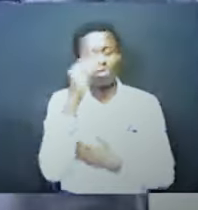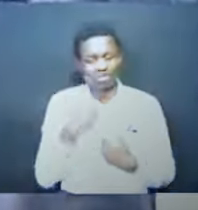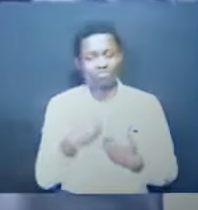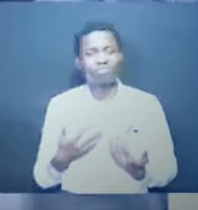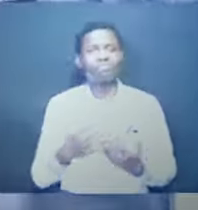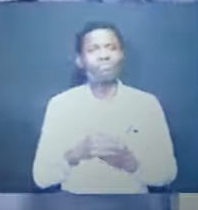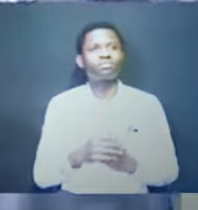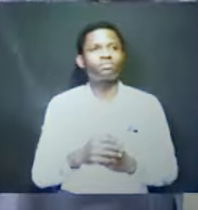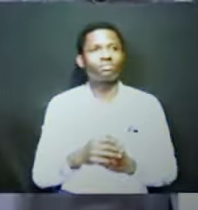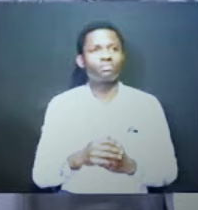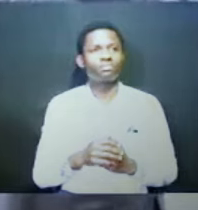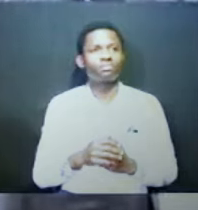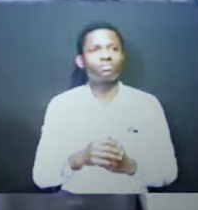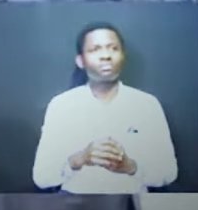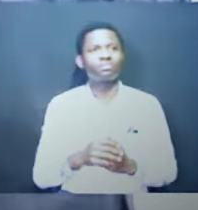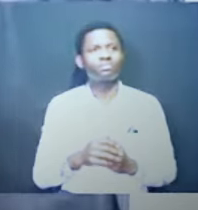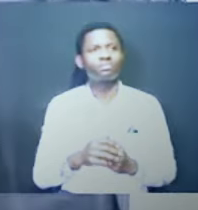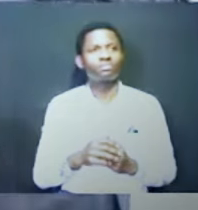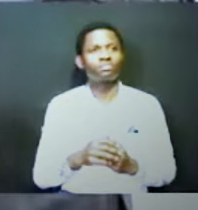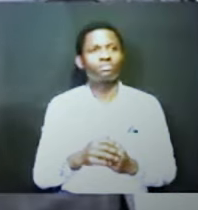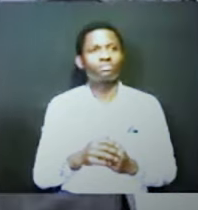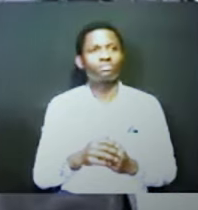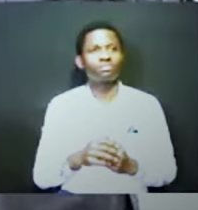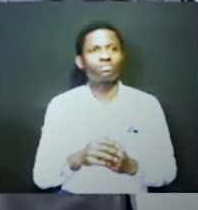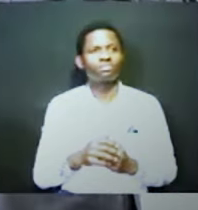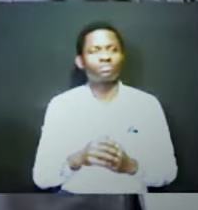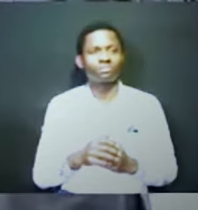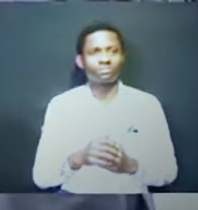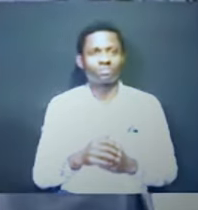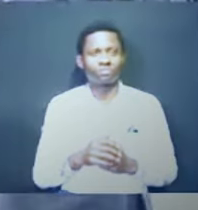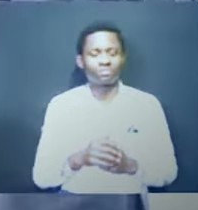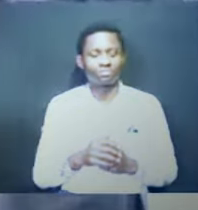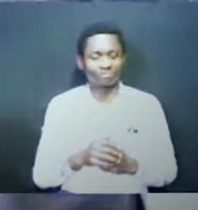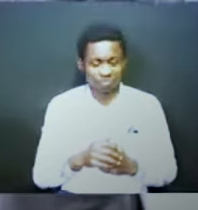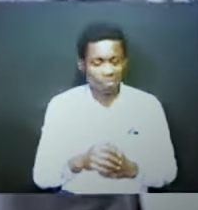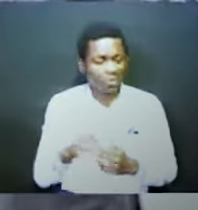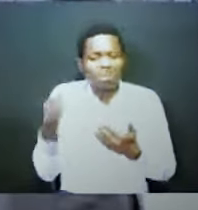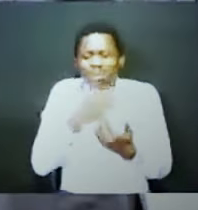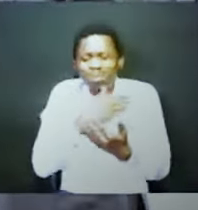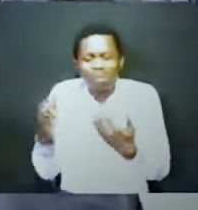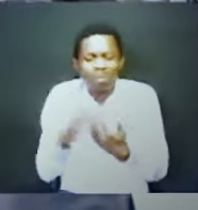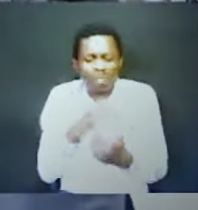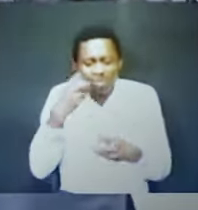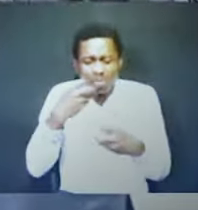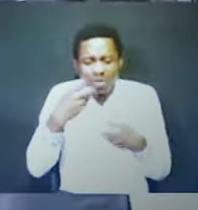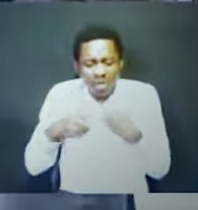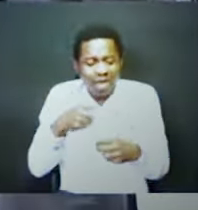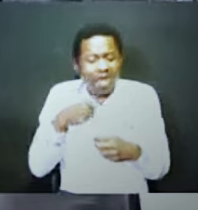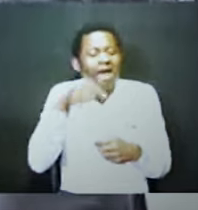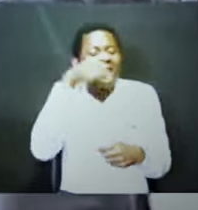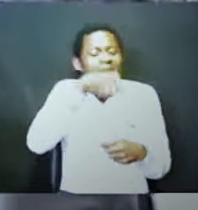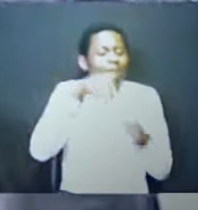Despite the situation, there is someone here who the Bible says man of God.